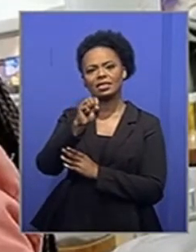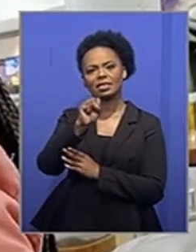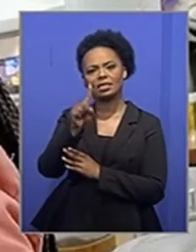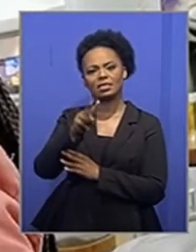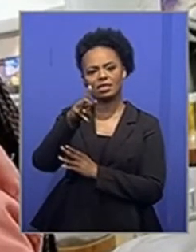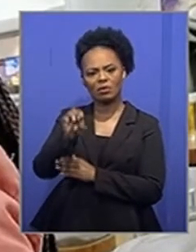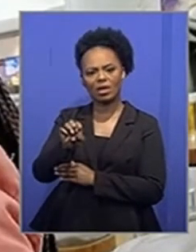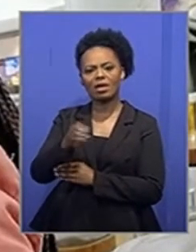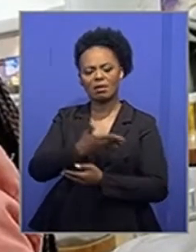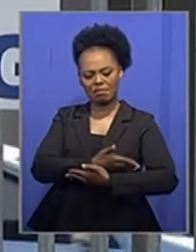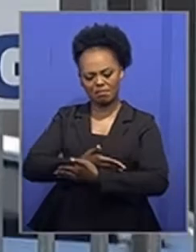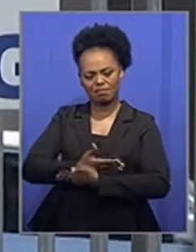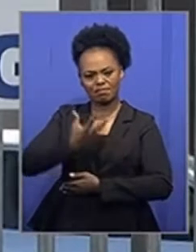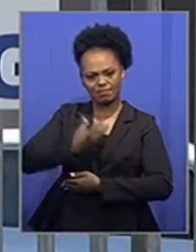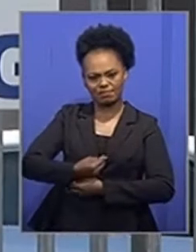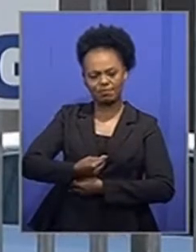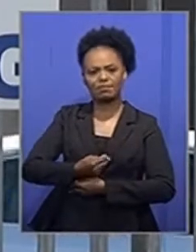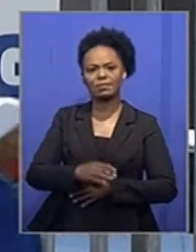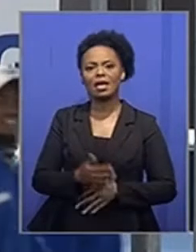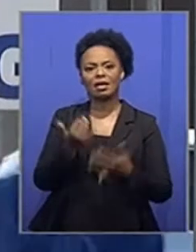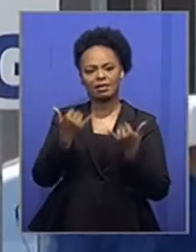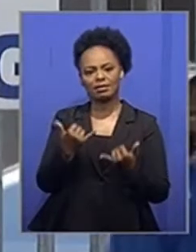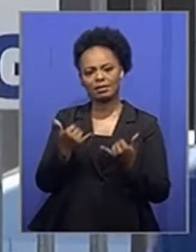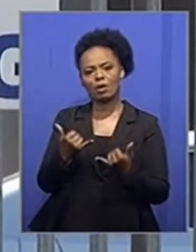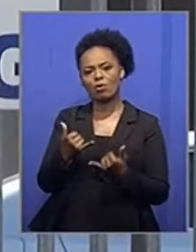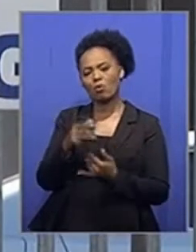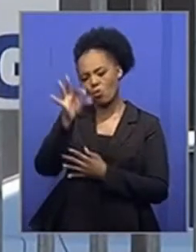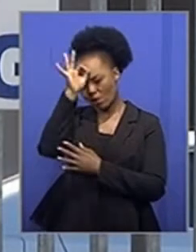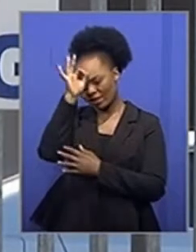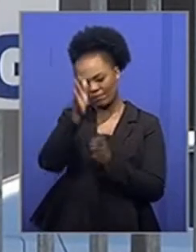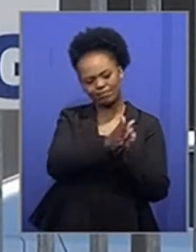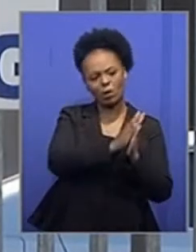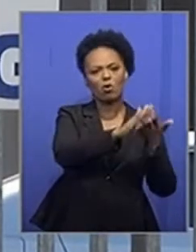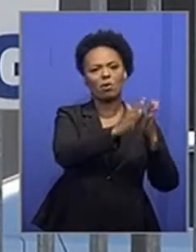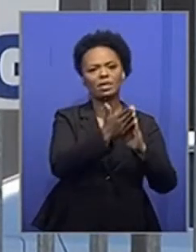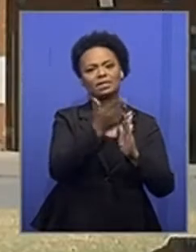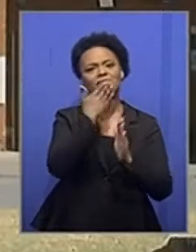Sizwe Puqwana a ne a lebeletse lesea. Sepolesa se ipileditse go